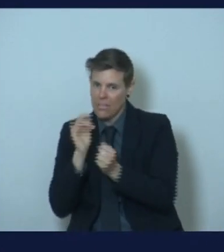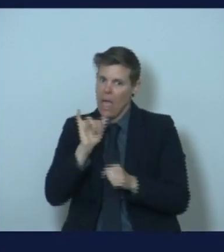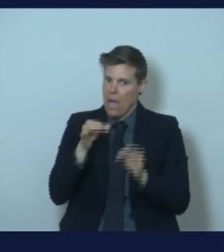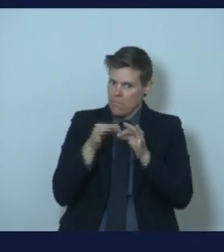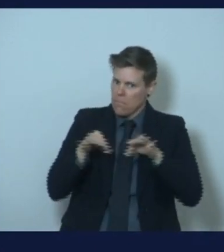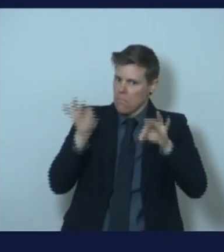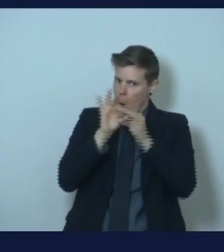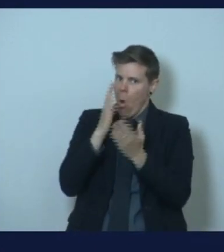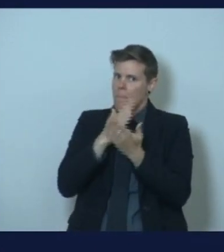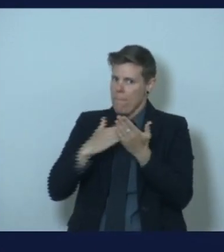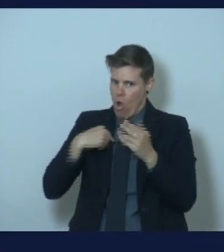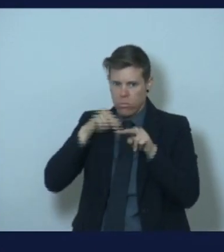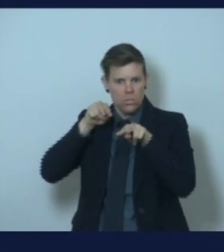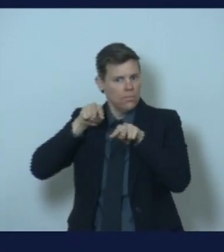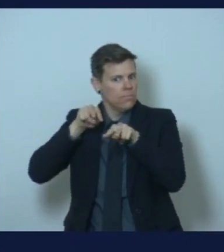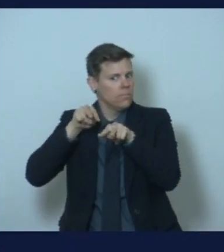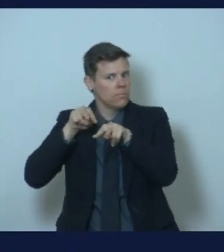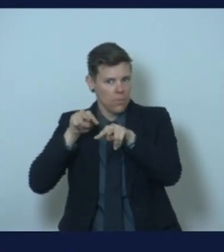paying attention to.